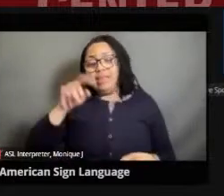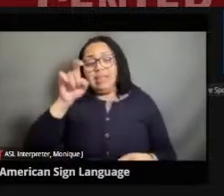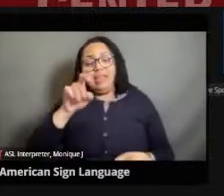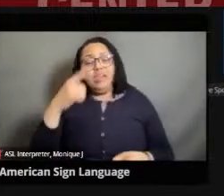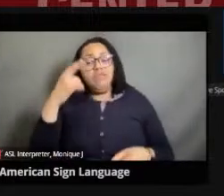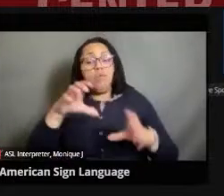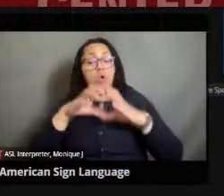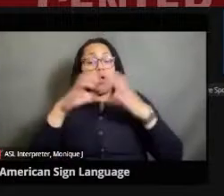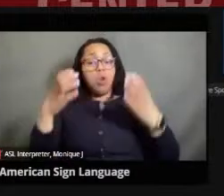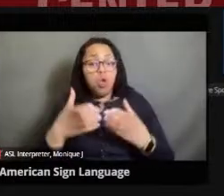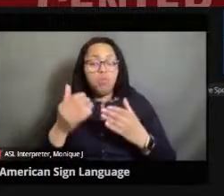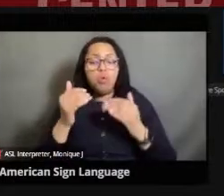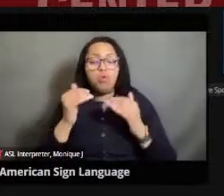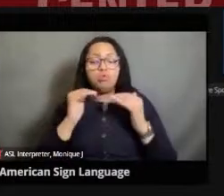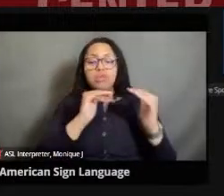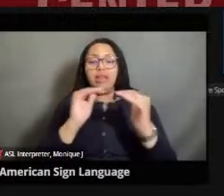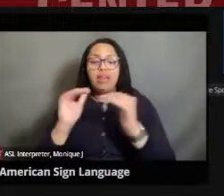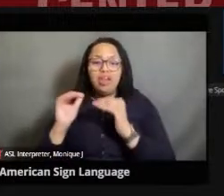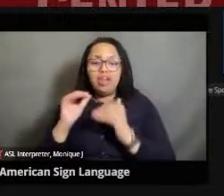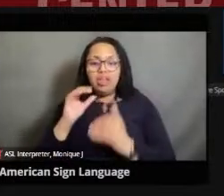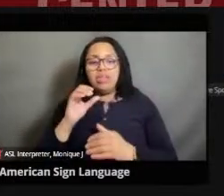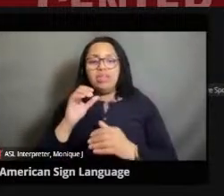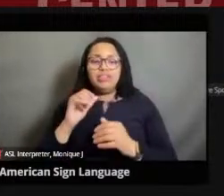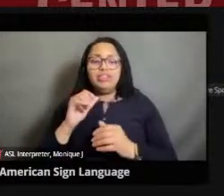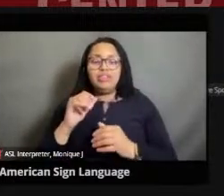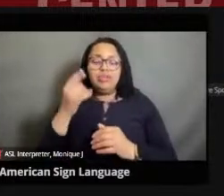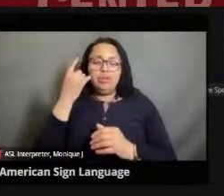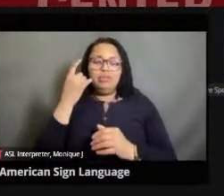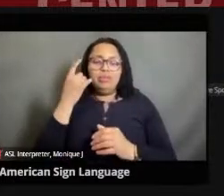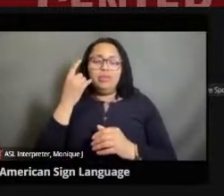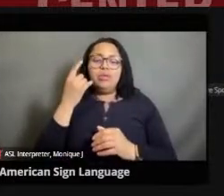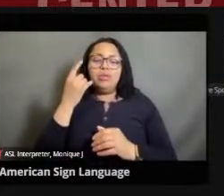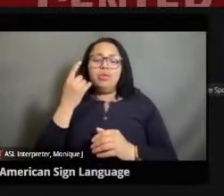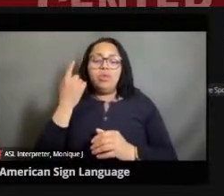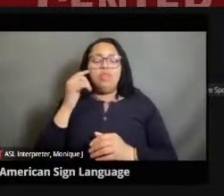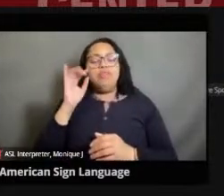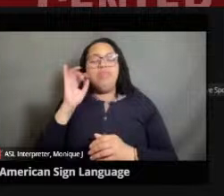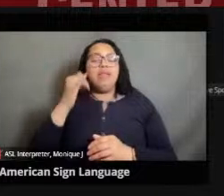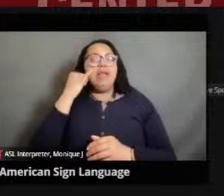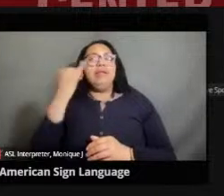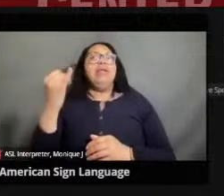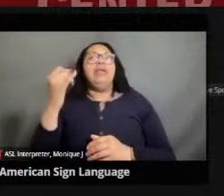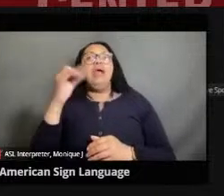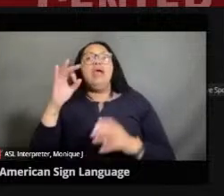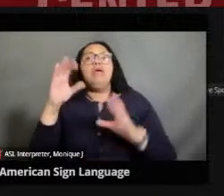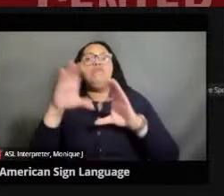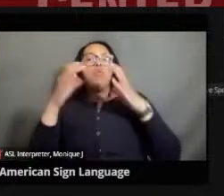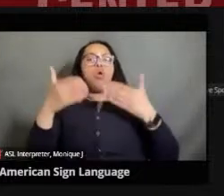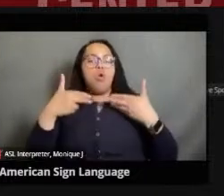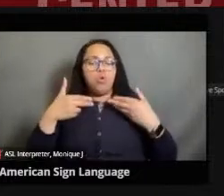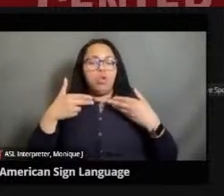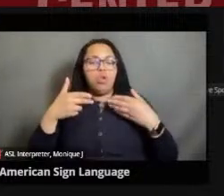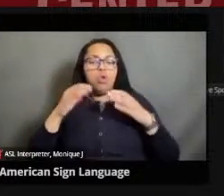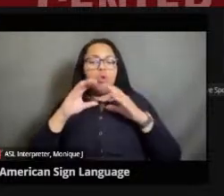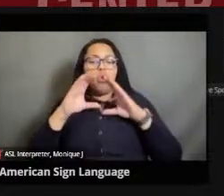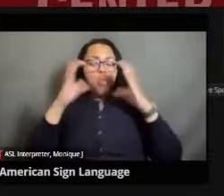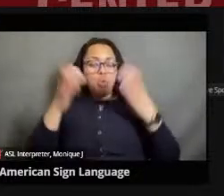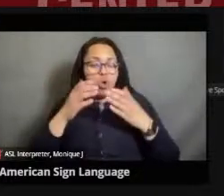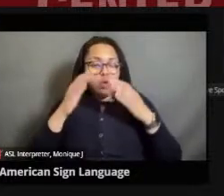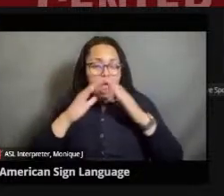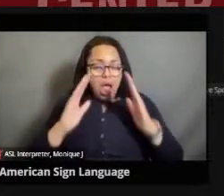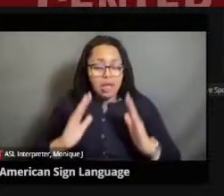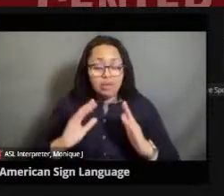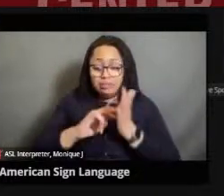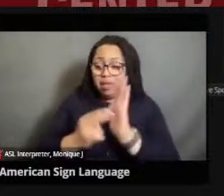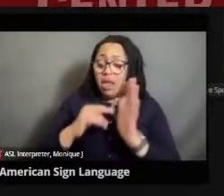global solidarity and cooperation. The metaphor of World House, it emphasizes the idea that all people share